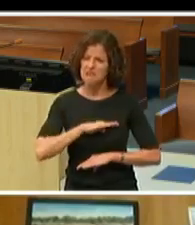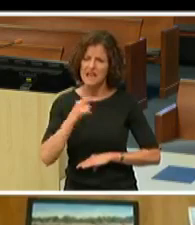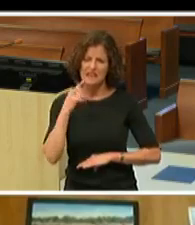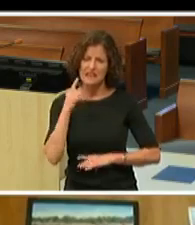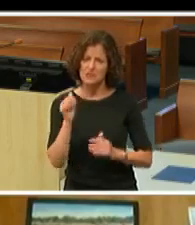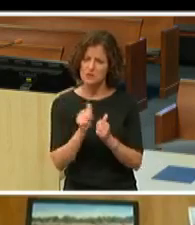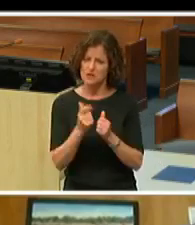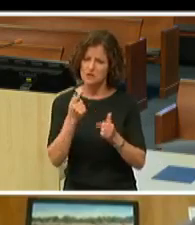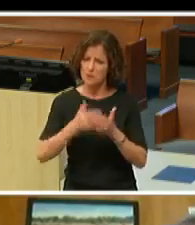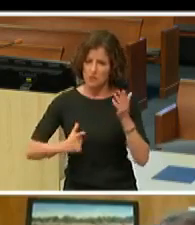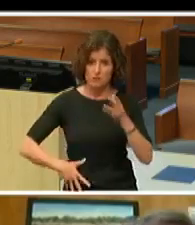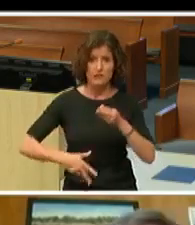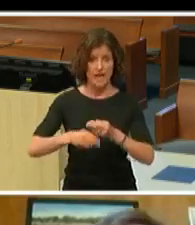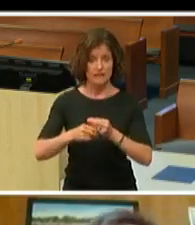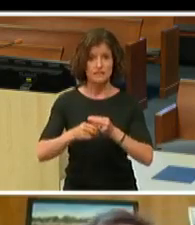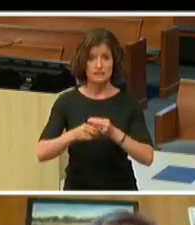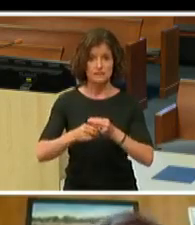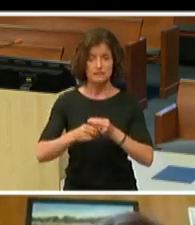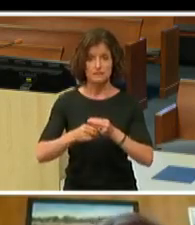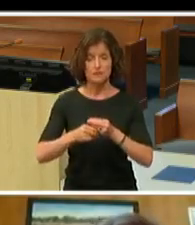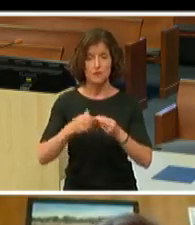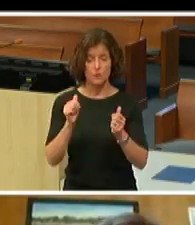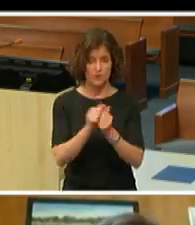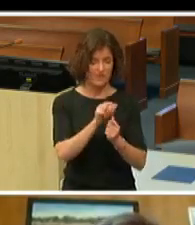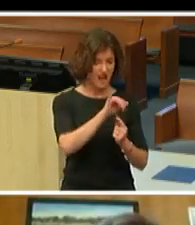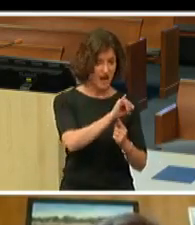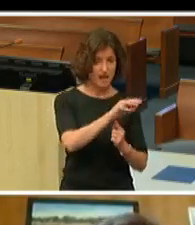you added in I and J.